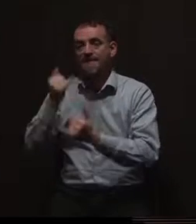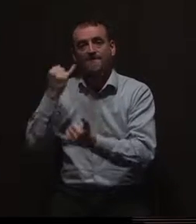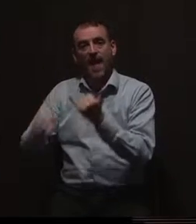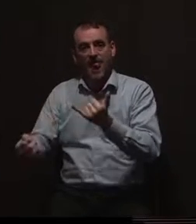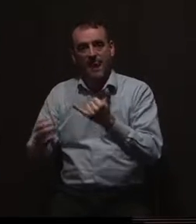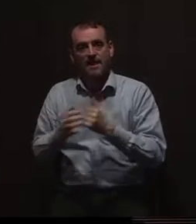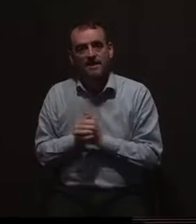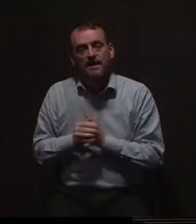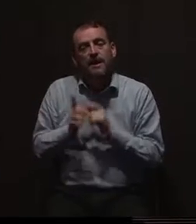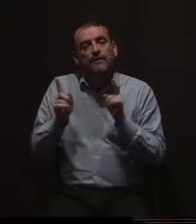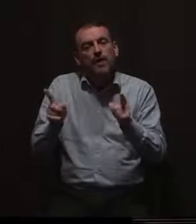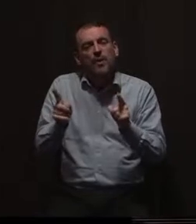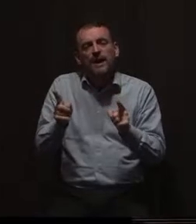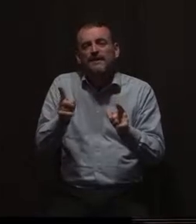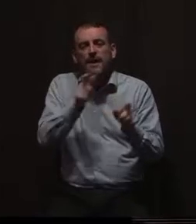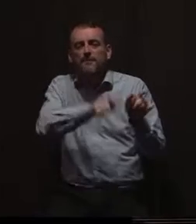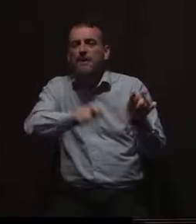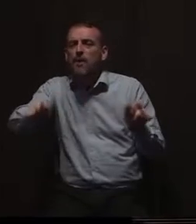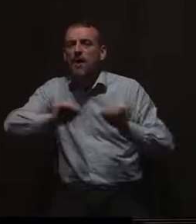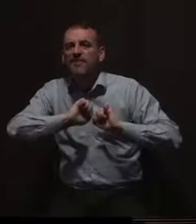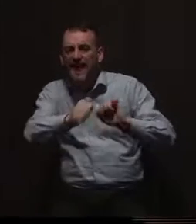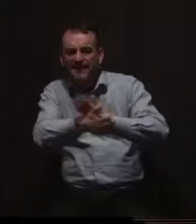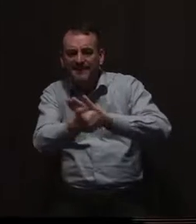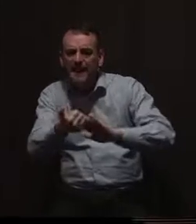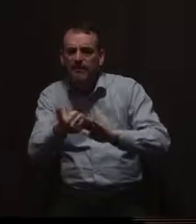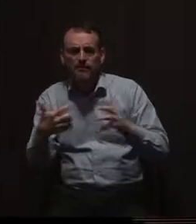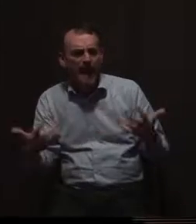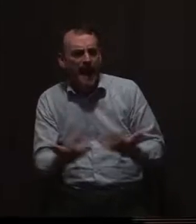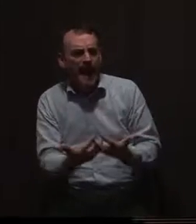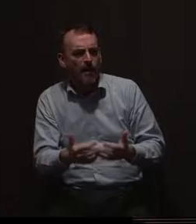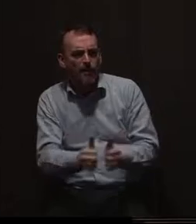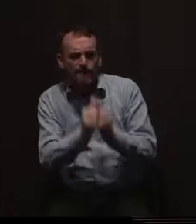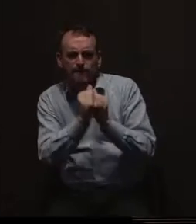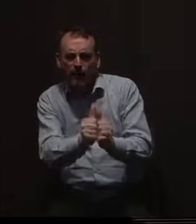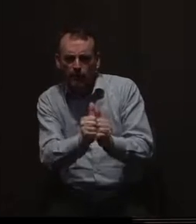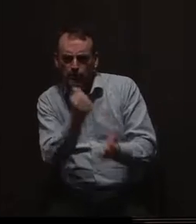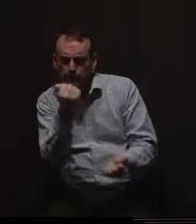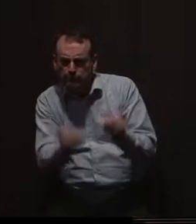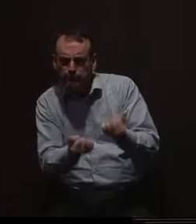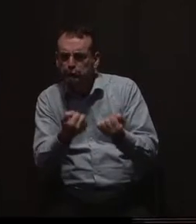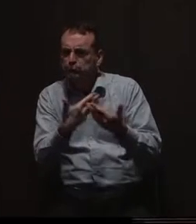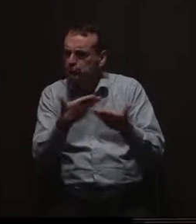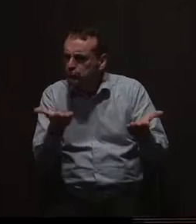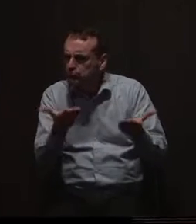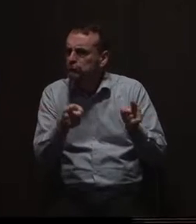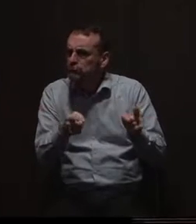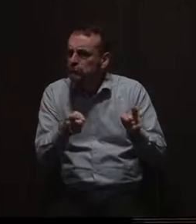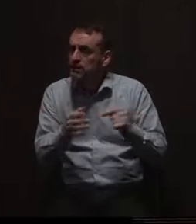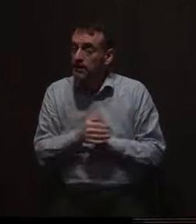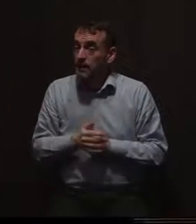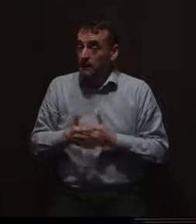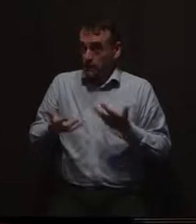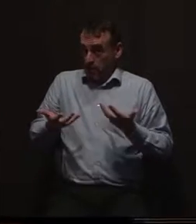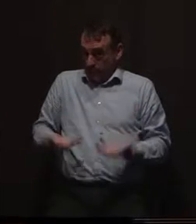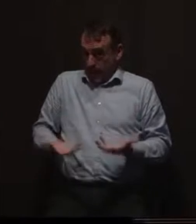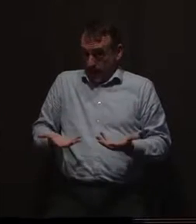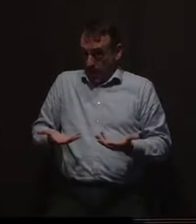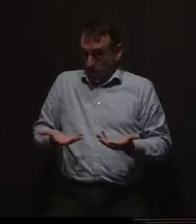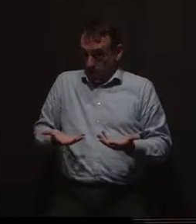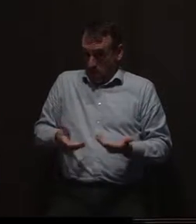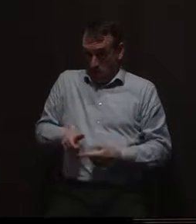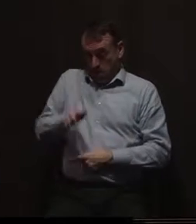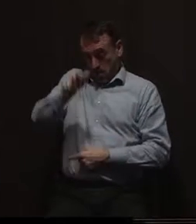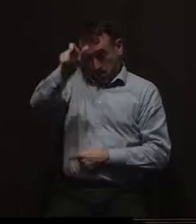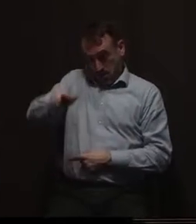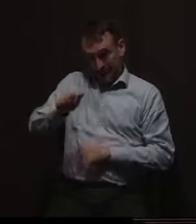no idea how to evaluate these skills. And at the moment, the only way of evaluating things is paying